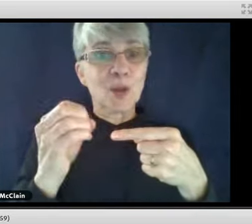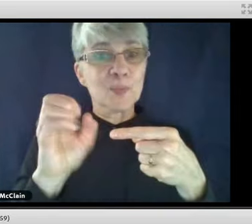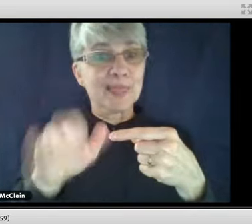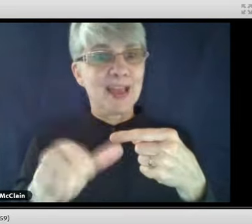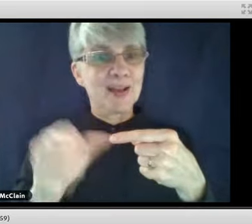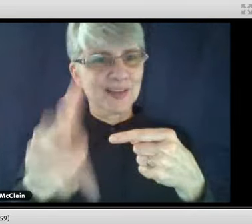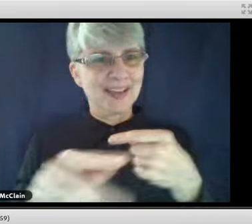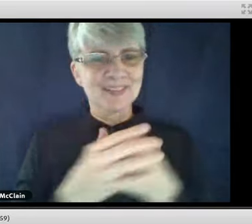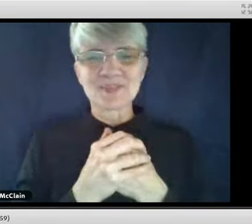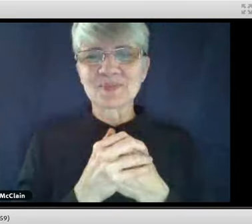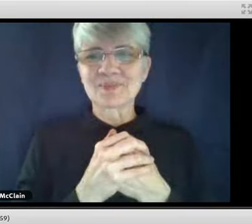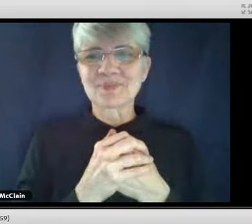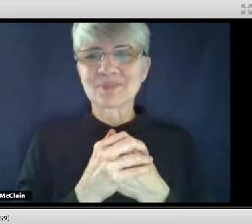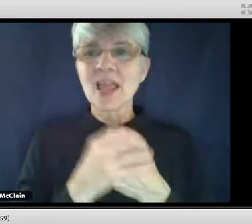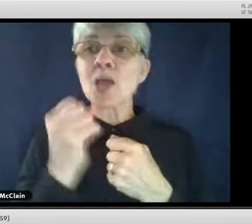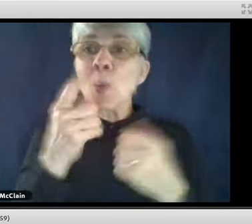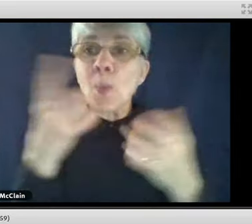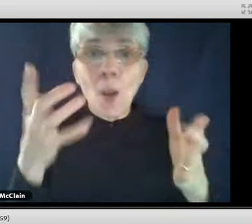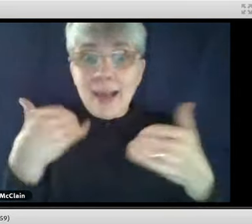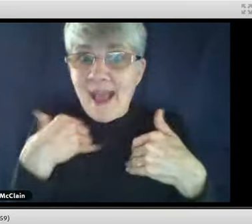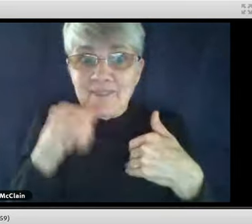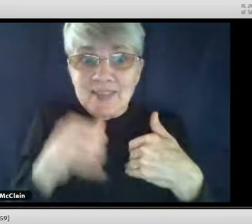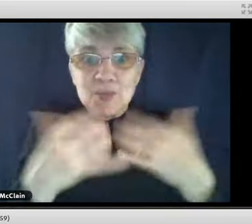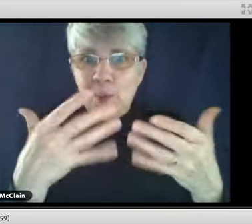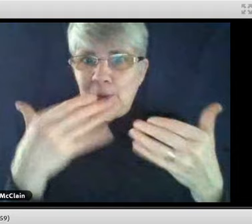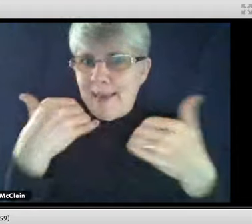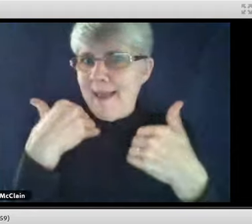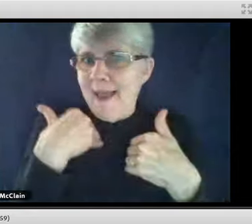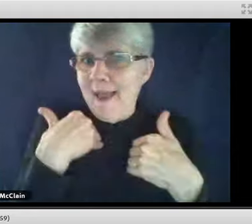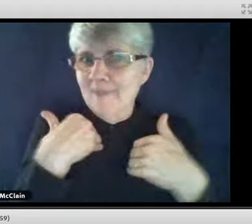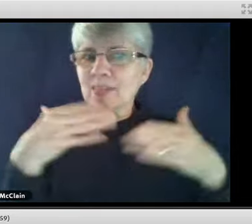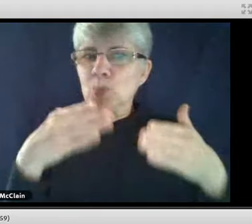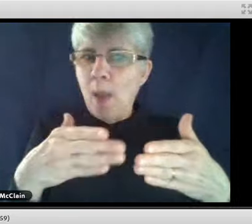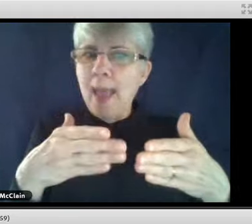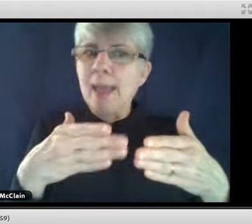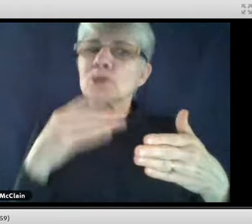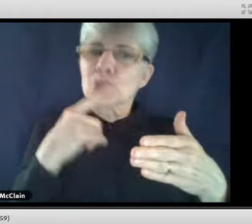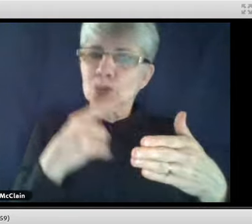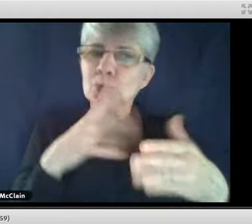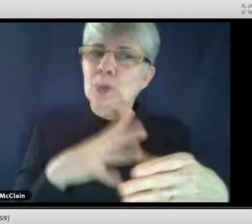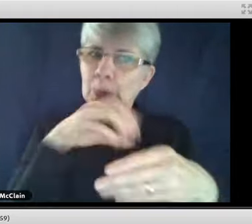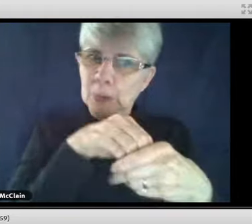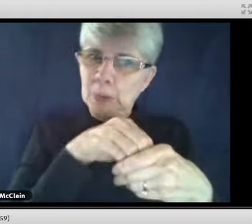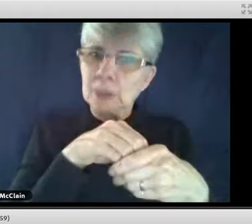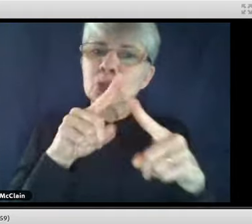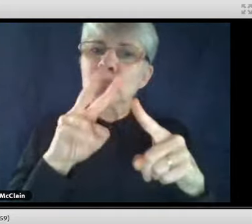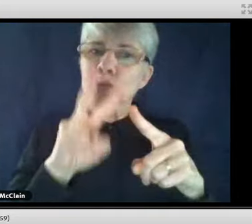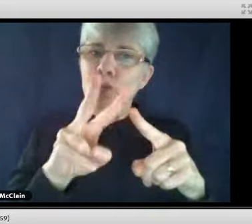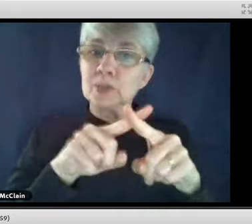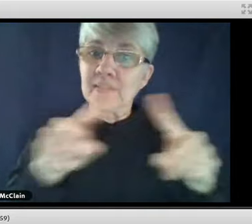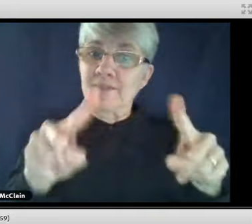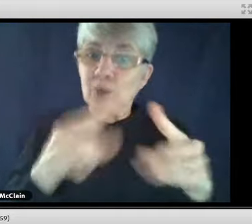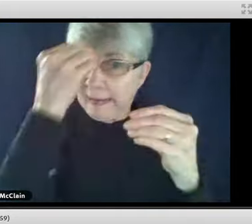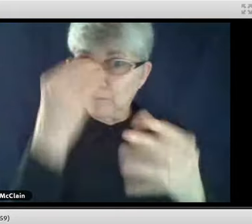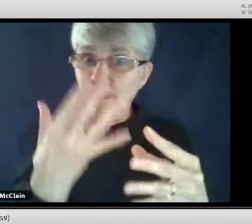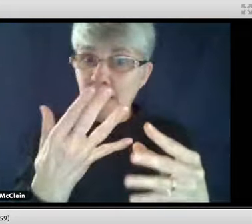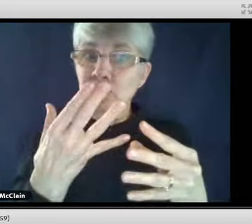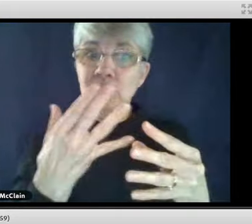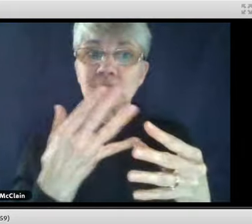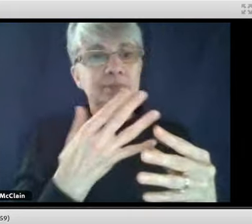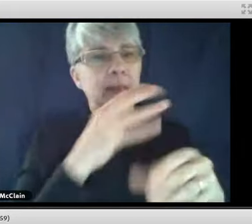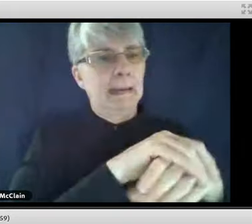okay? So we already have this, right? We already have this way of kind of accommodating these two different bits of information